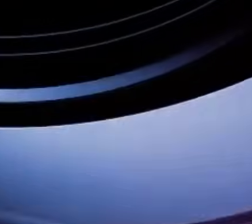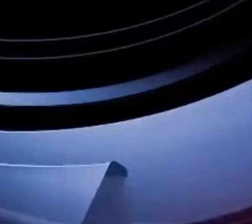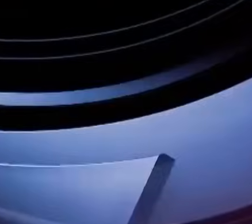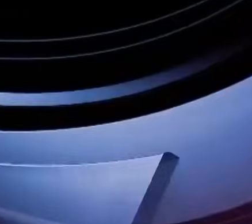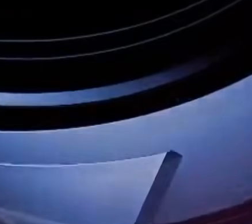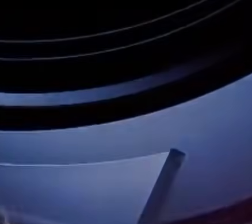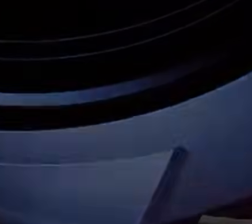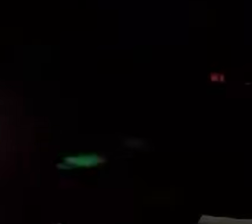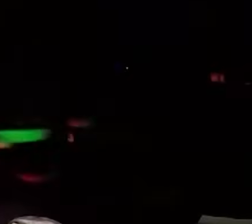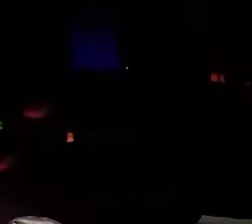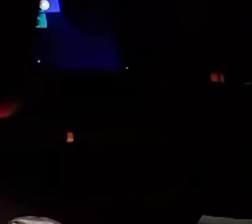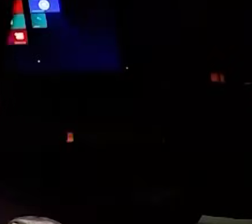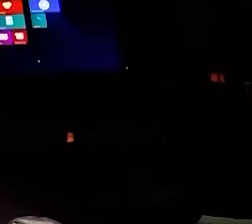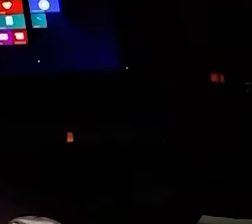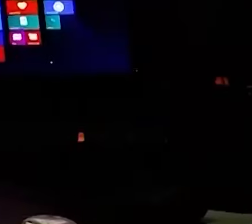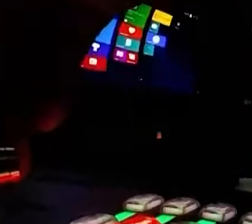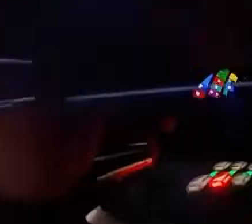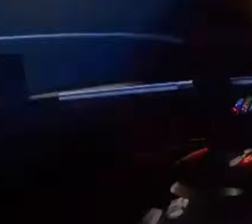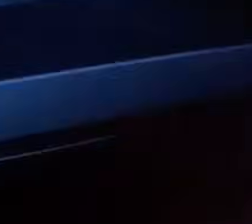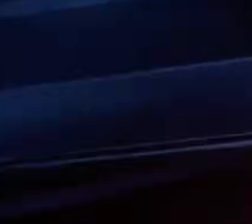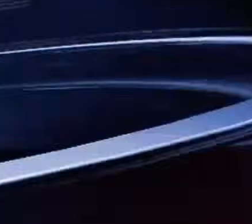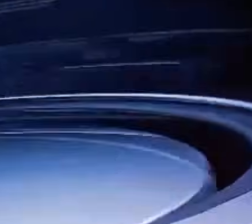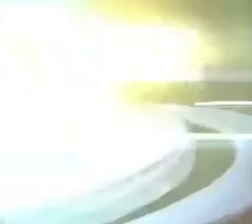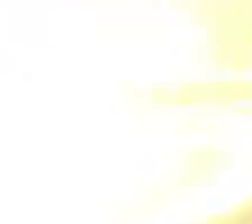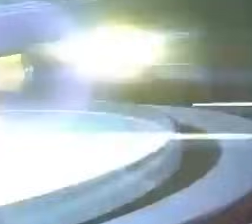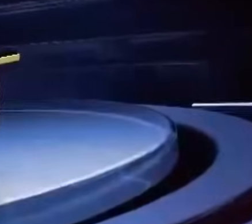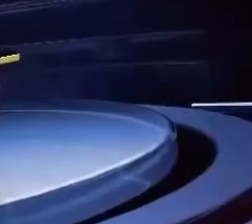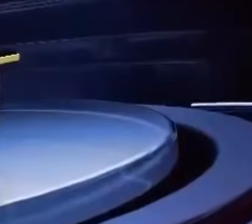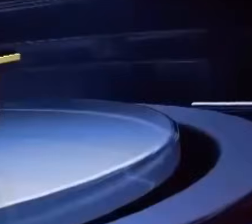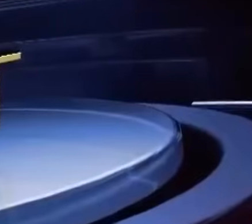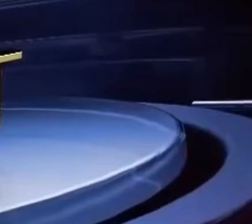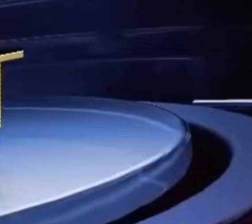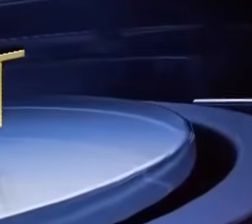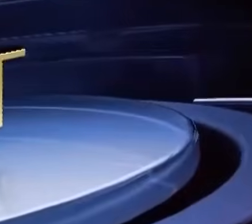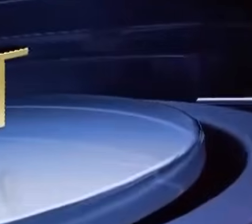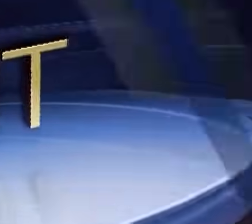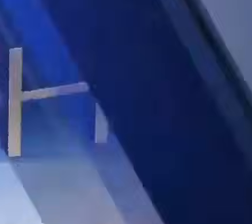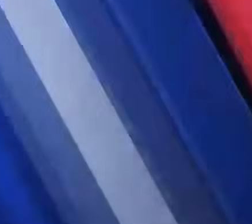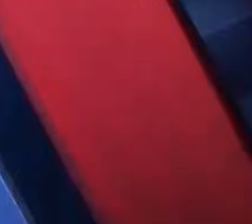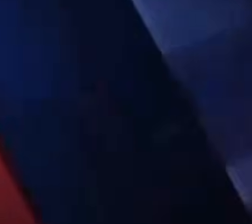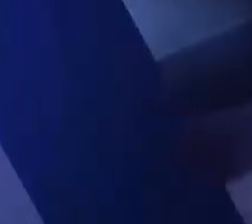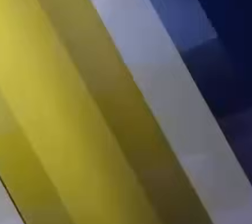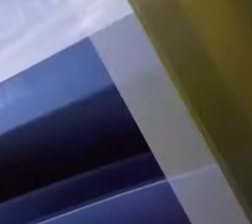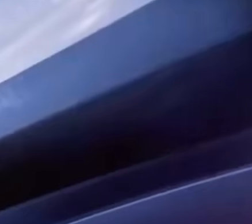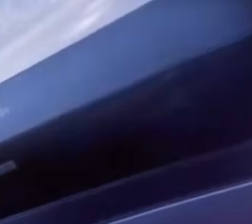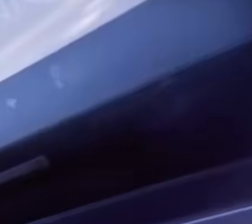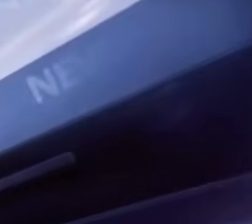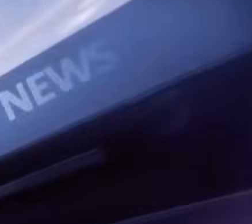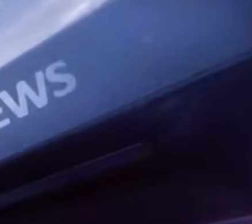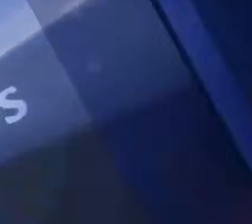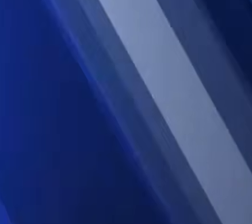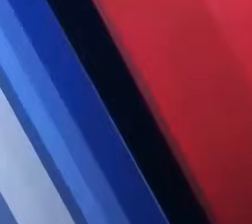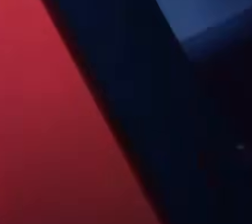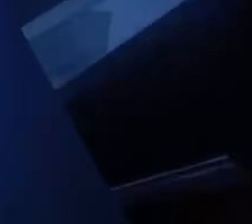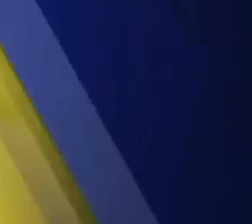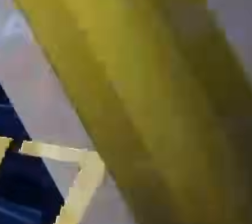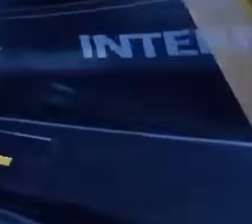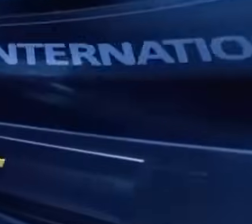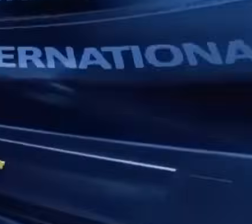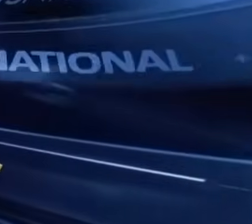Broadcasting from our studios in the Pine St. Michael, this is CBC NewsNight, starting now.